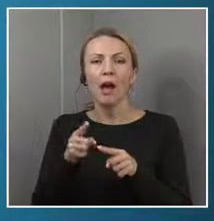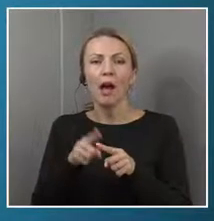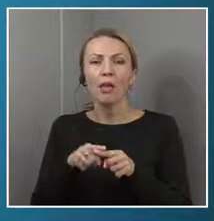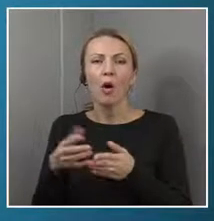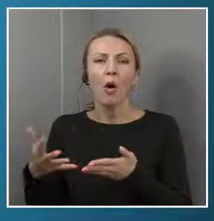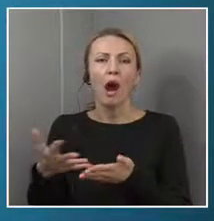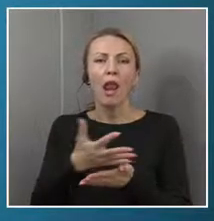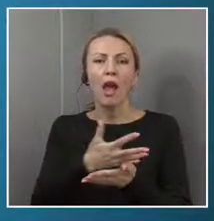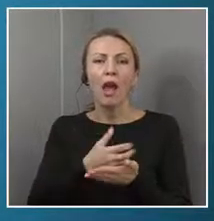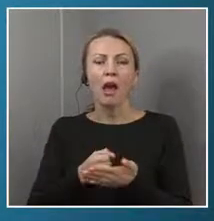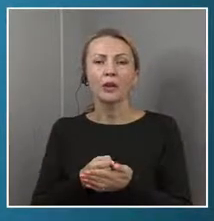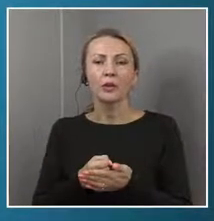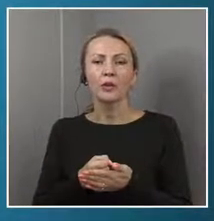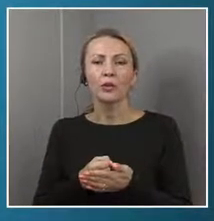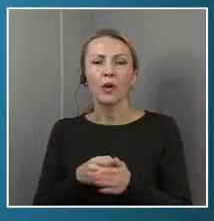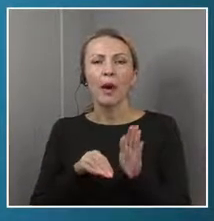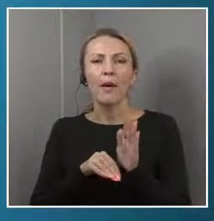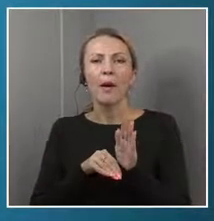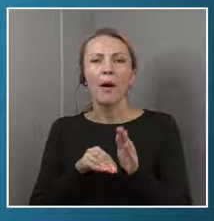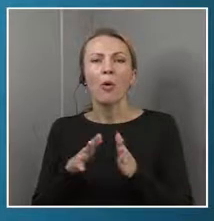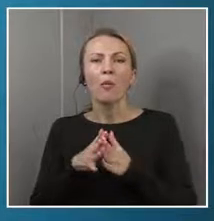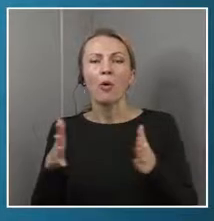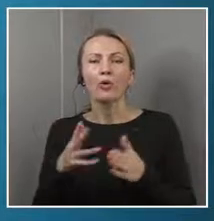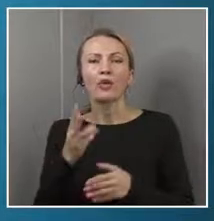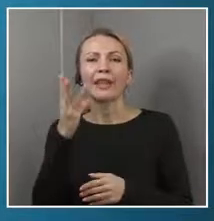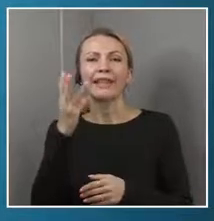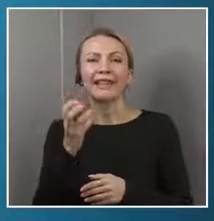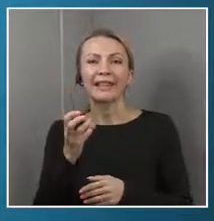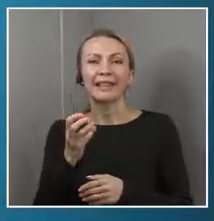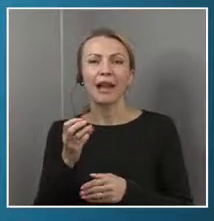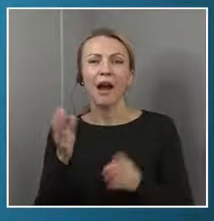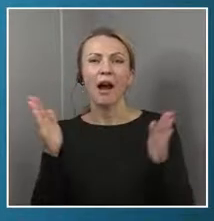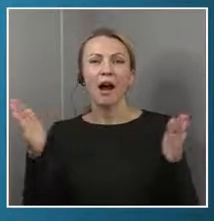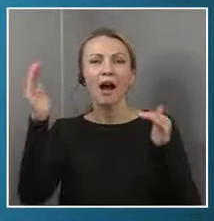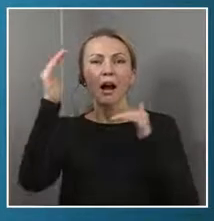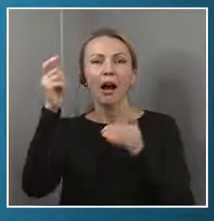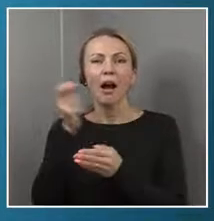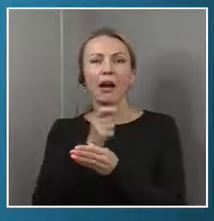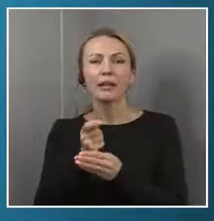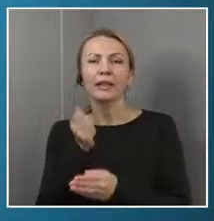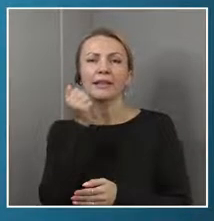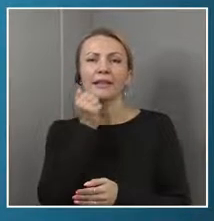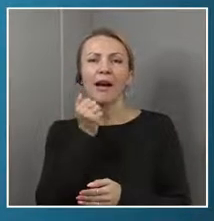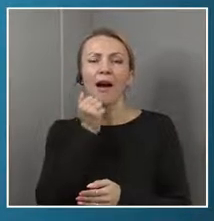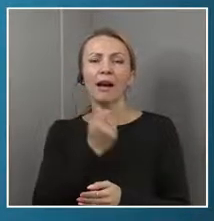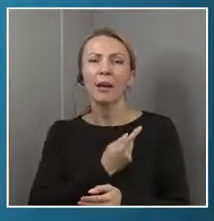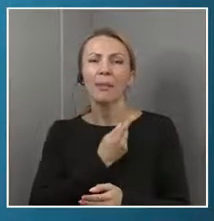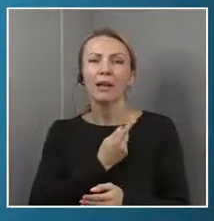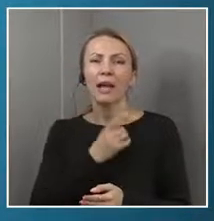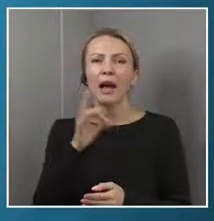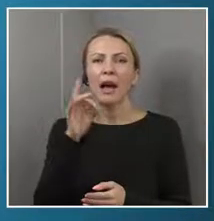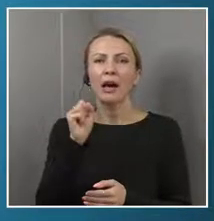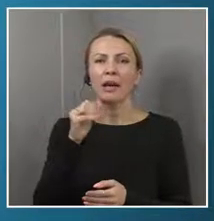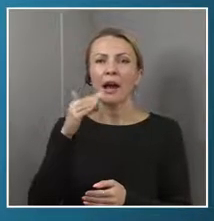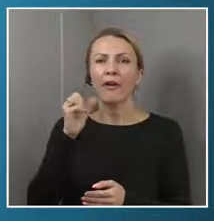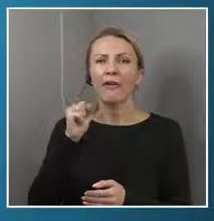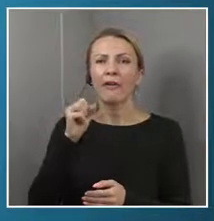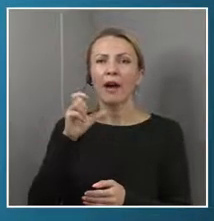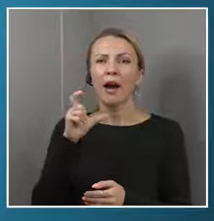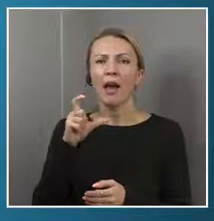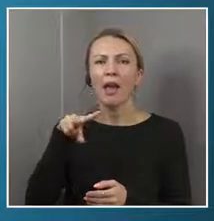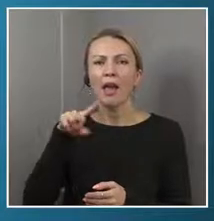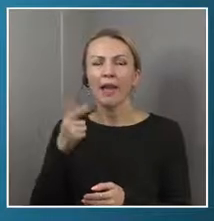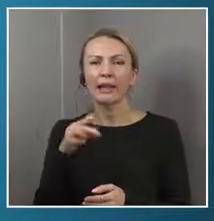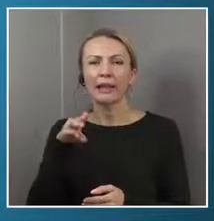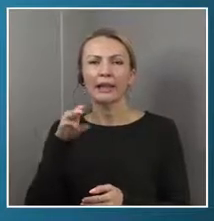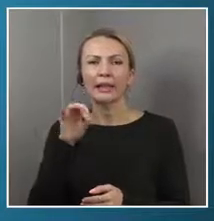by Titian, Sebastiano del Piombo, Raphael, Annibale Carracci, and others. The gentleman then chose